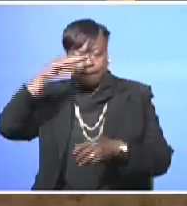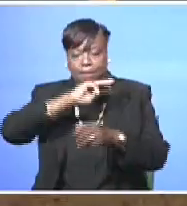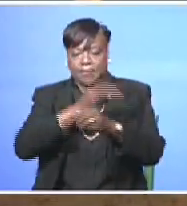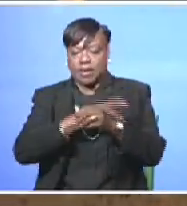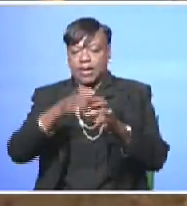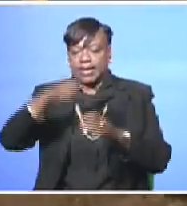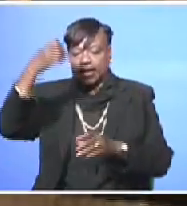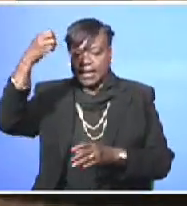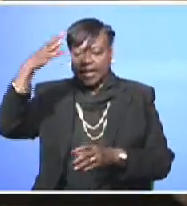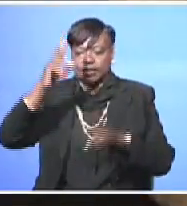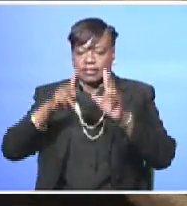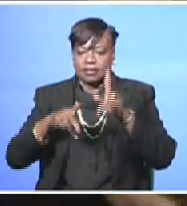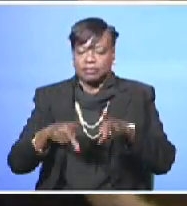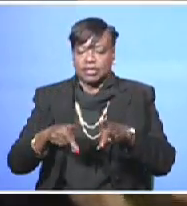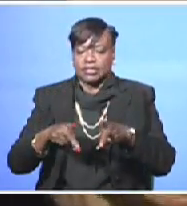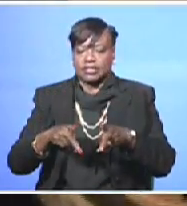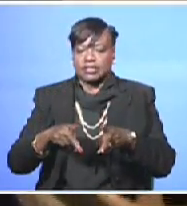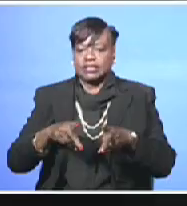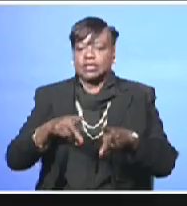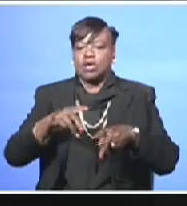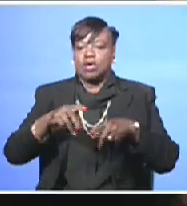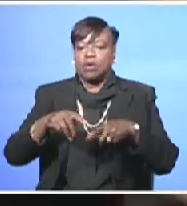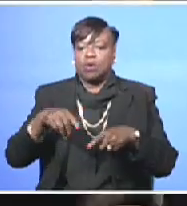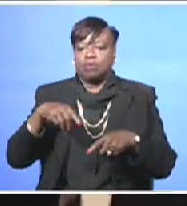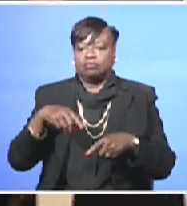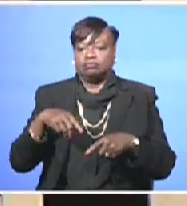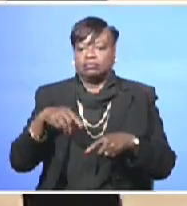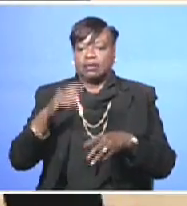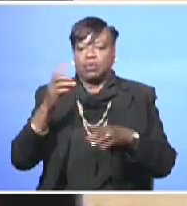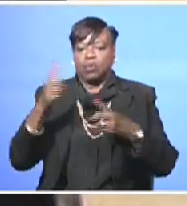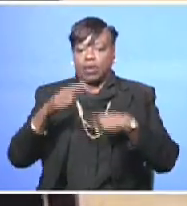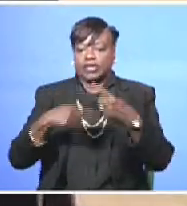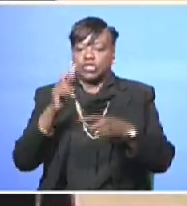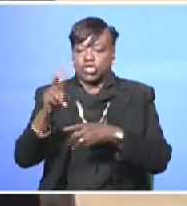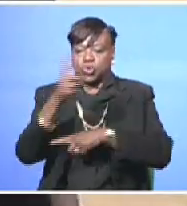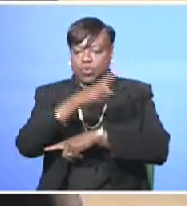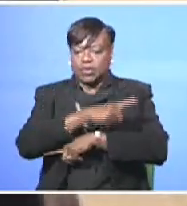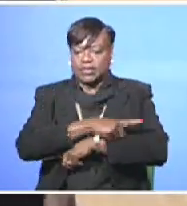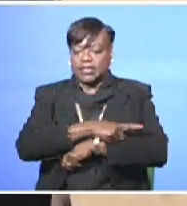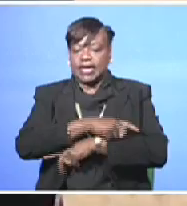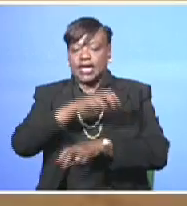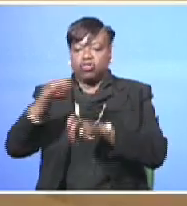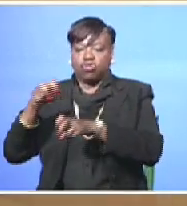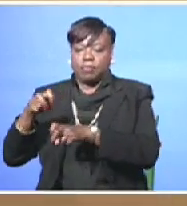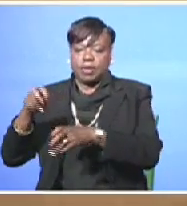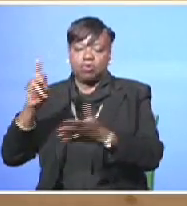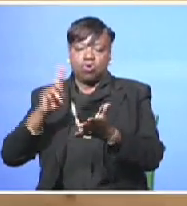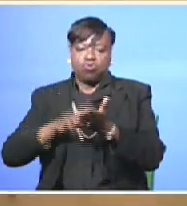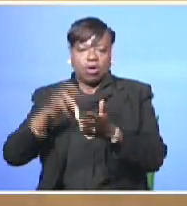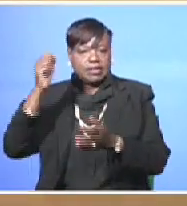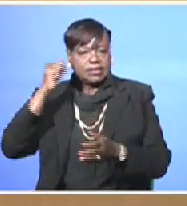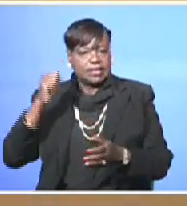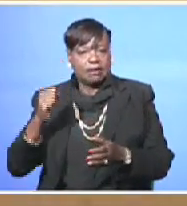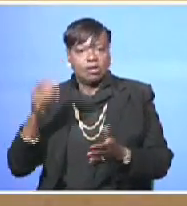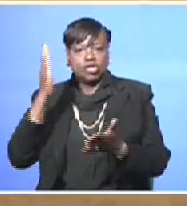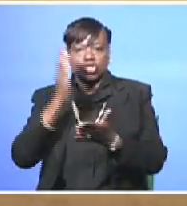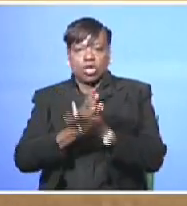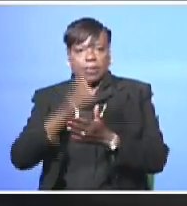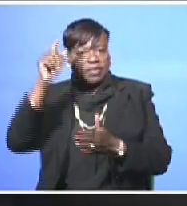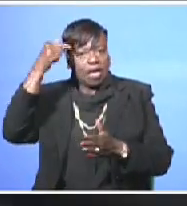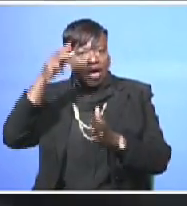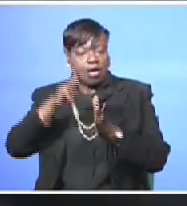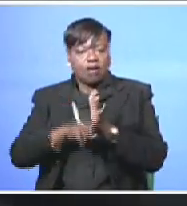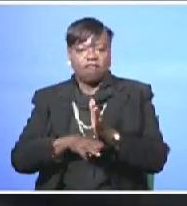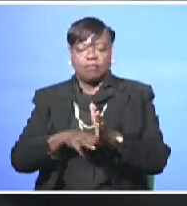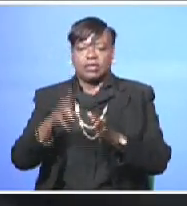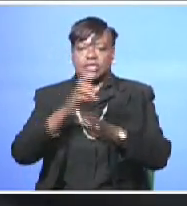at infrastructural works on the island. The two-day trip started in Rock Sound with an initial stop at the government dock and then the homecoming